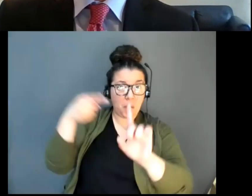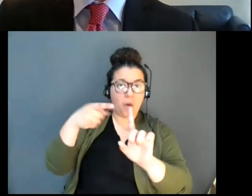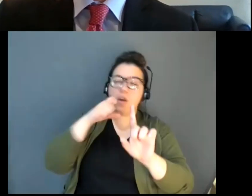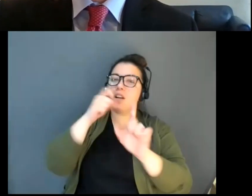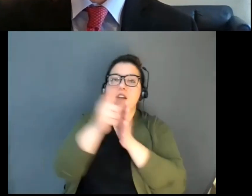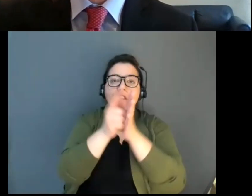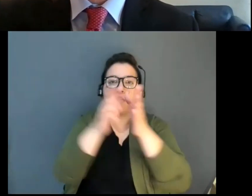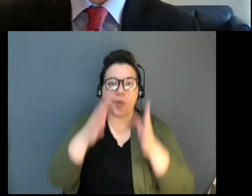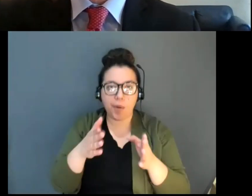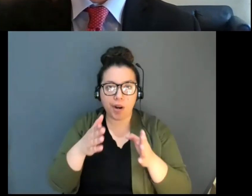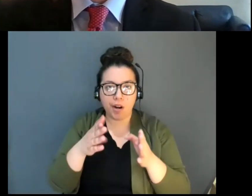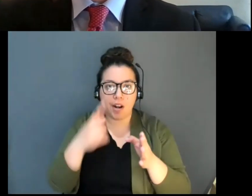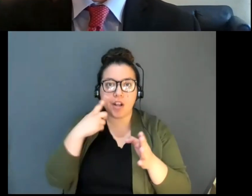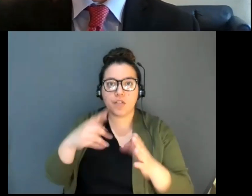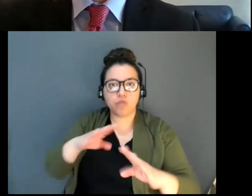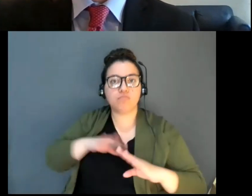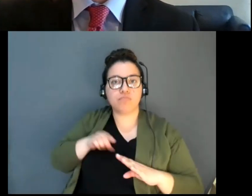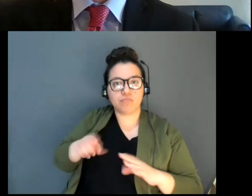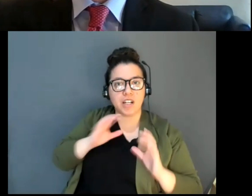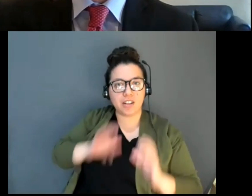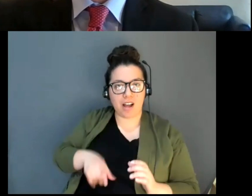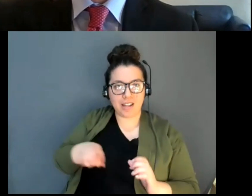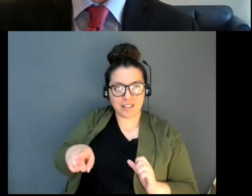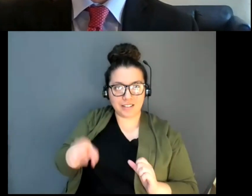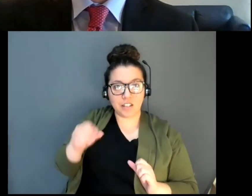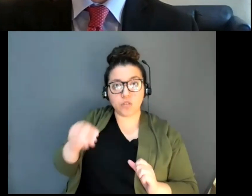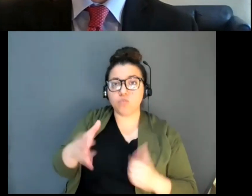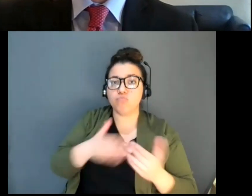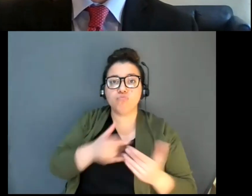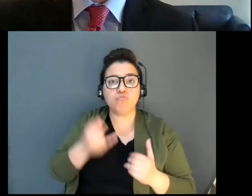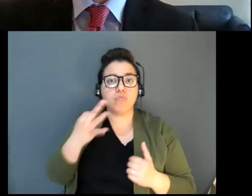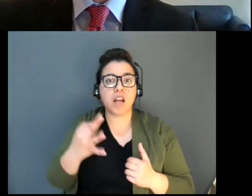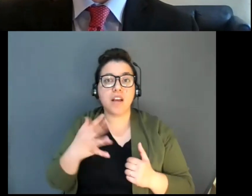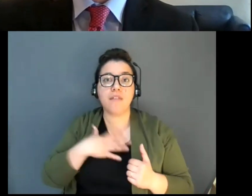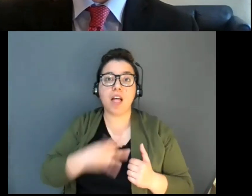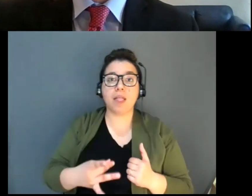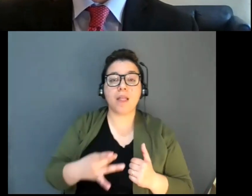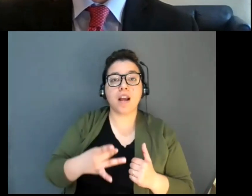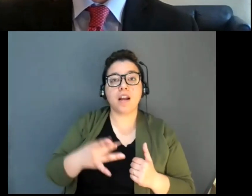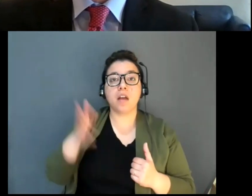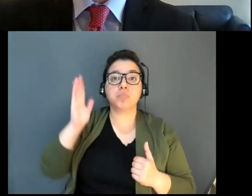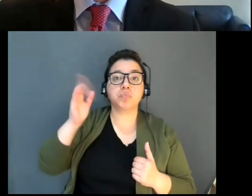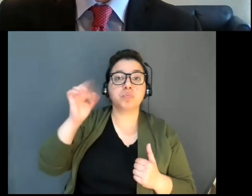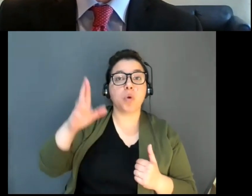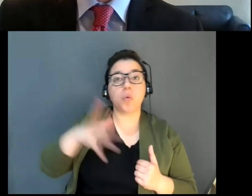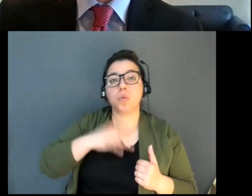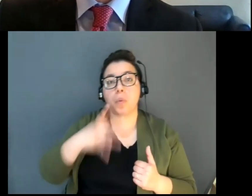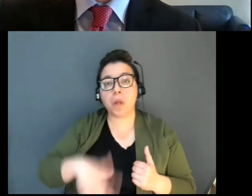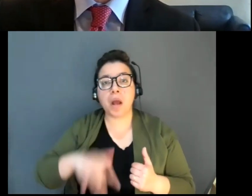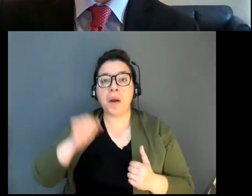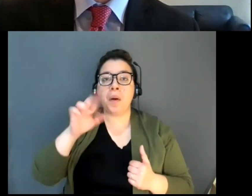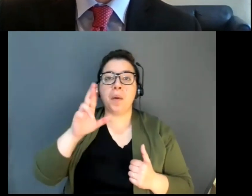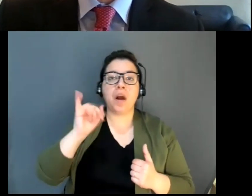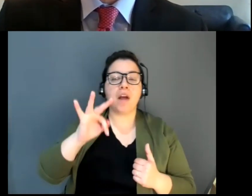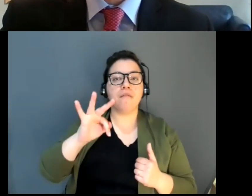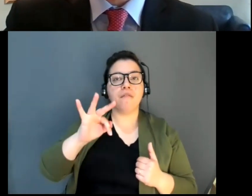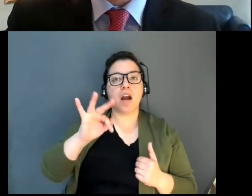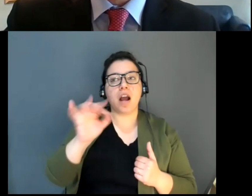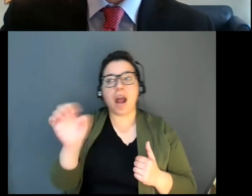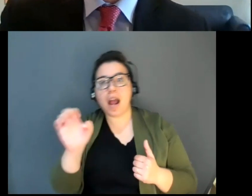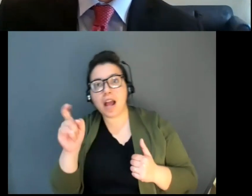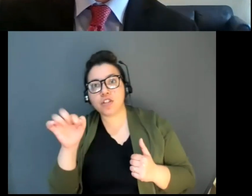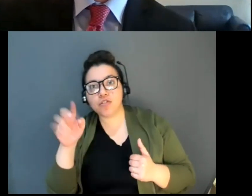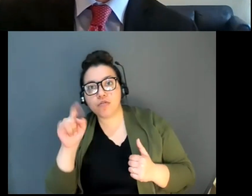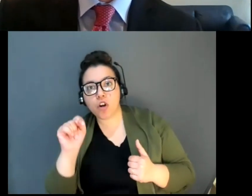meeting the client's needs, then it doesn't matter if you like debate, if you hate debate, if you're an extrovert or you're introvert, because the bottom line is that